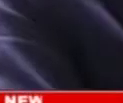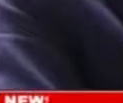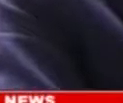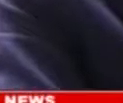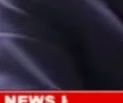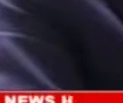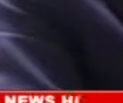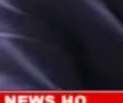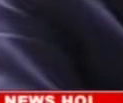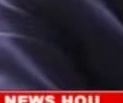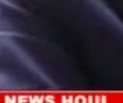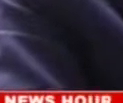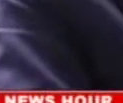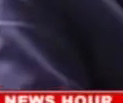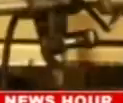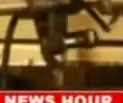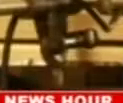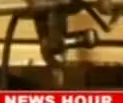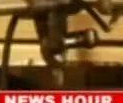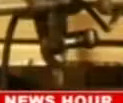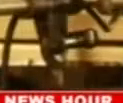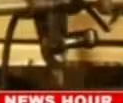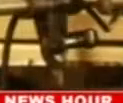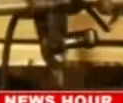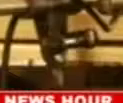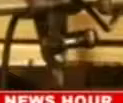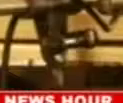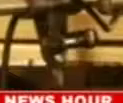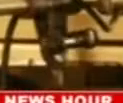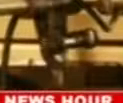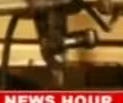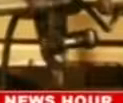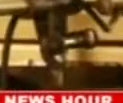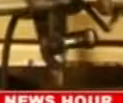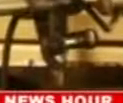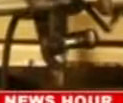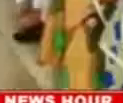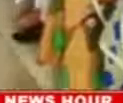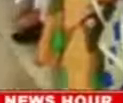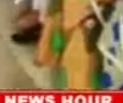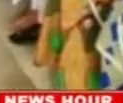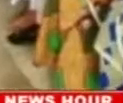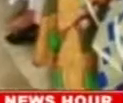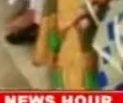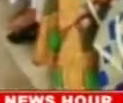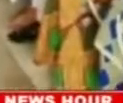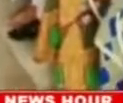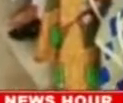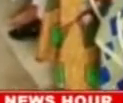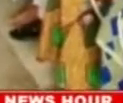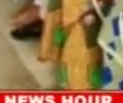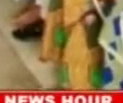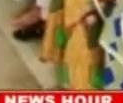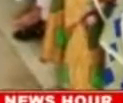of the Dangme Tongu Presbytery, Reverend Nakote, gave a message on the theme, "Look, Your